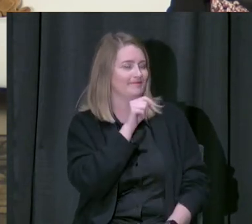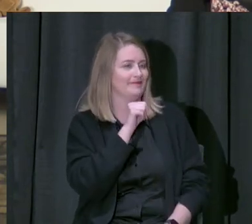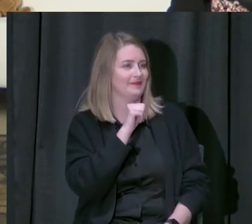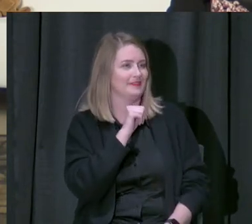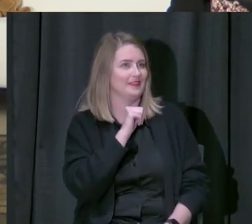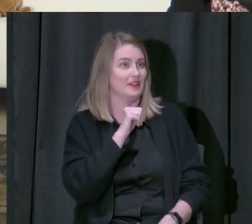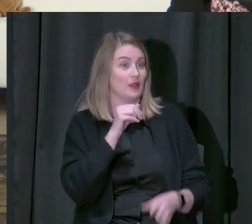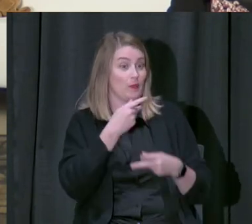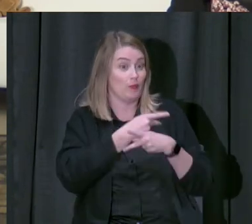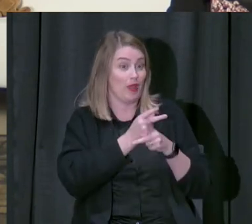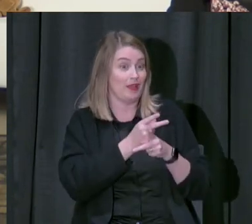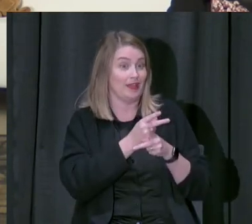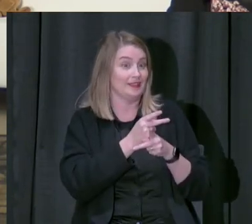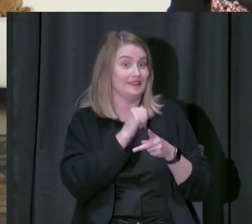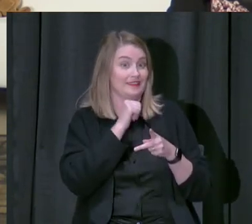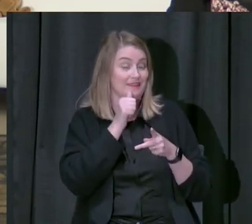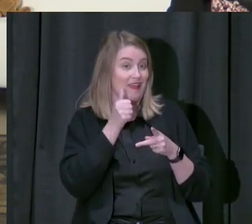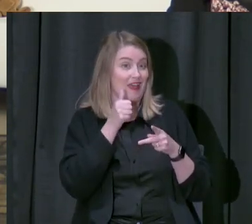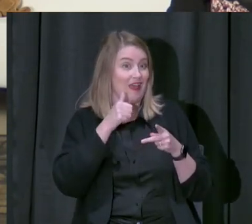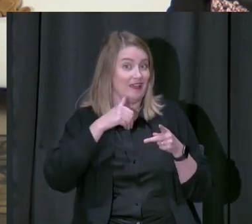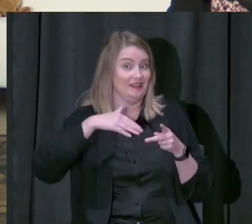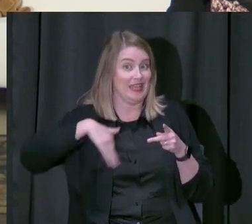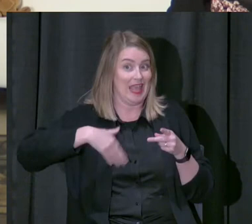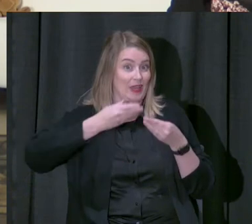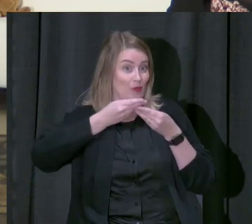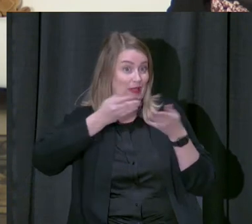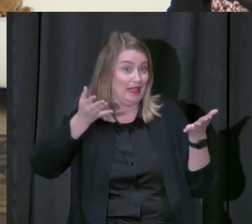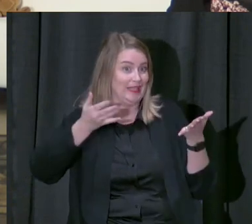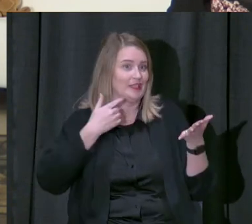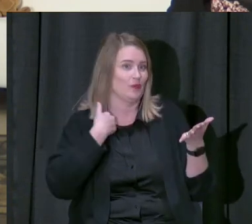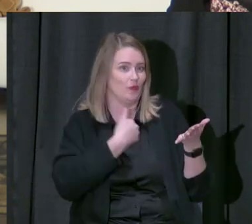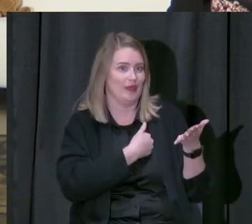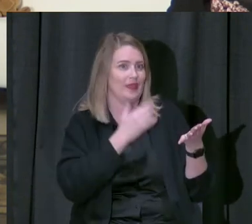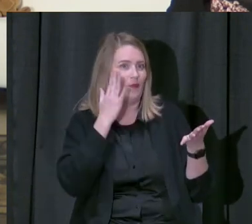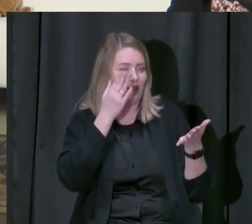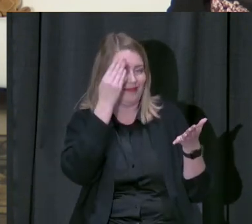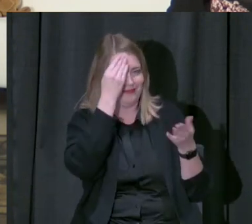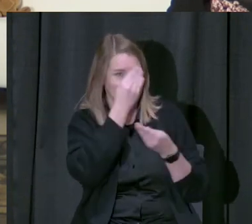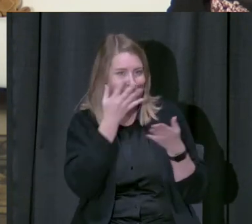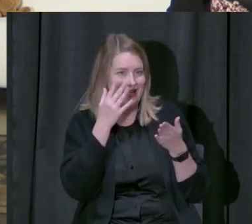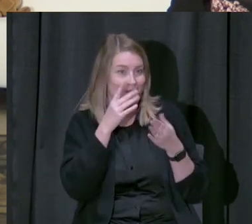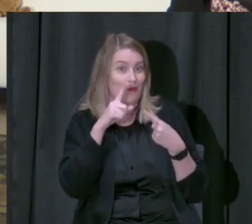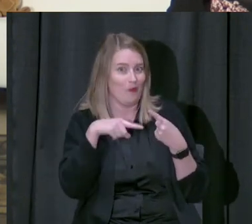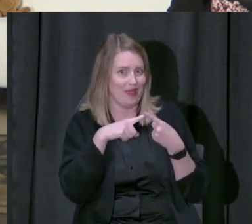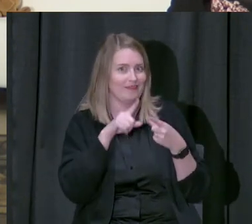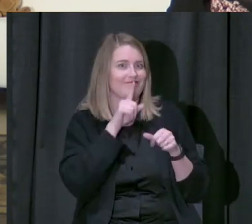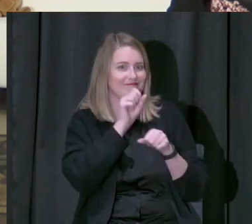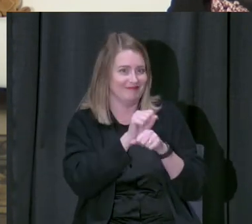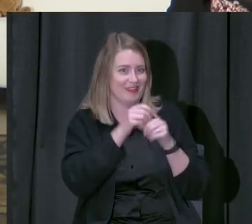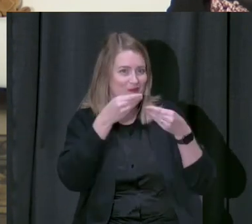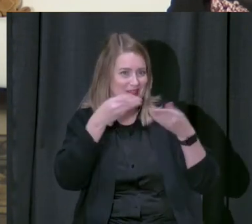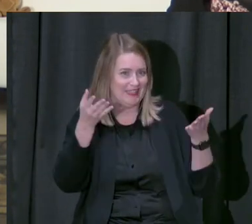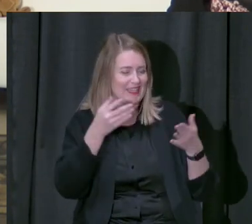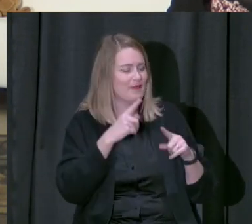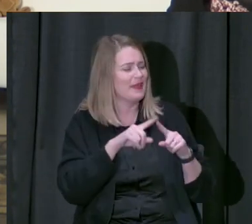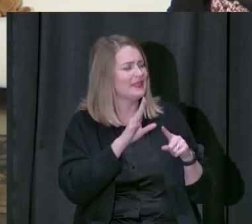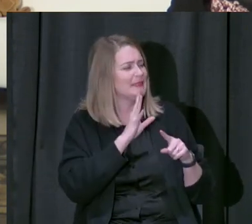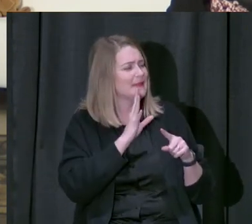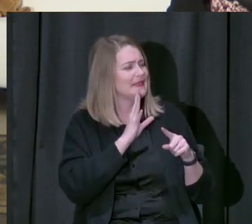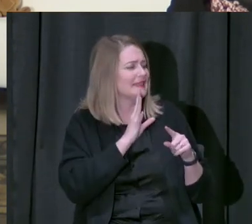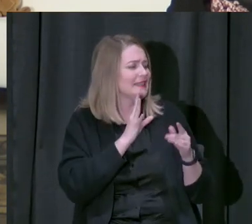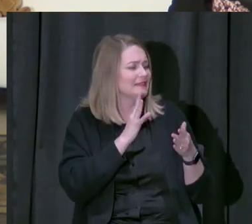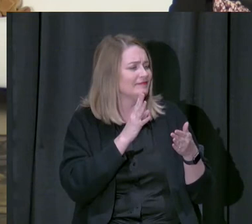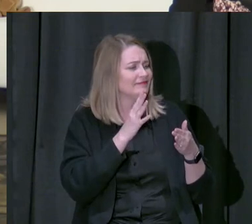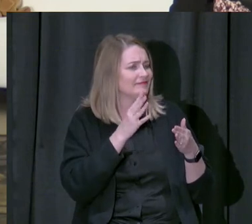unreleased products at Amazon. We will tell you about it when we release it. But speaking generally, what can people expect